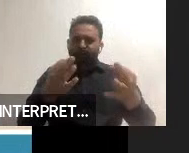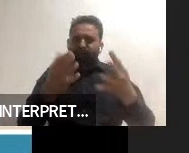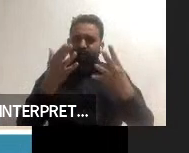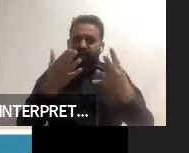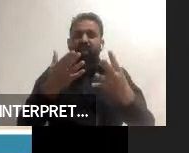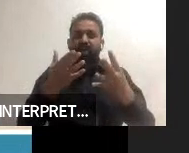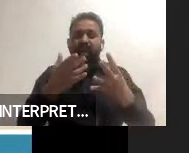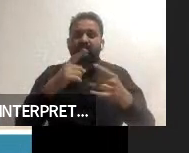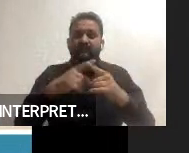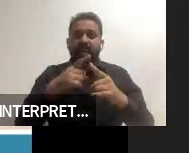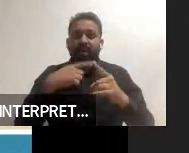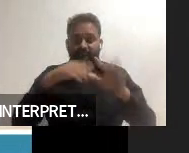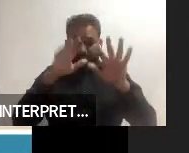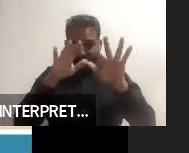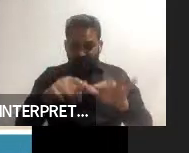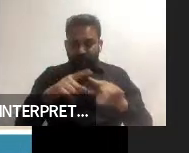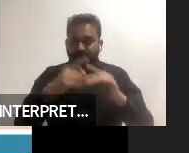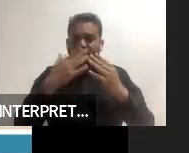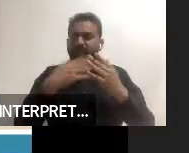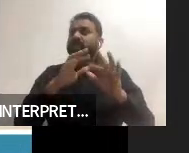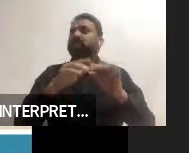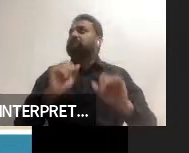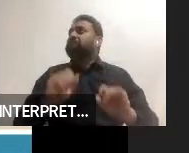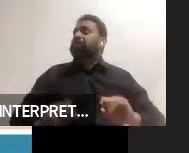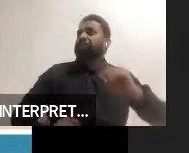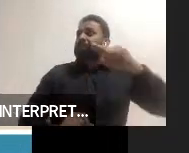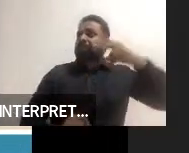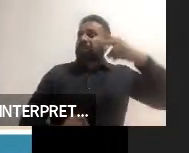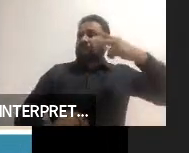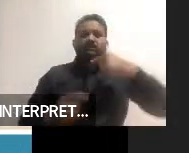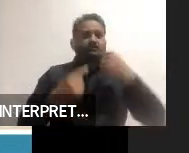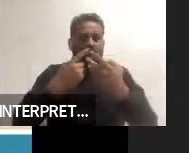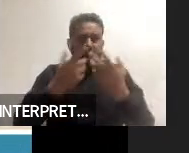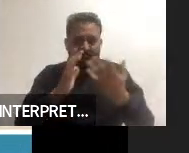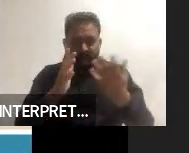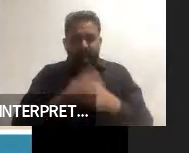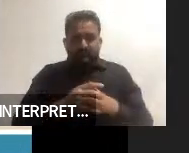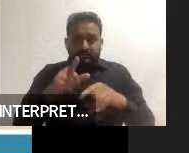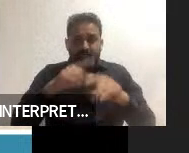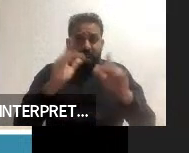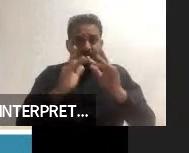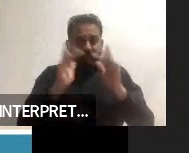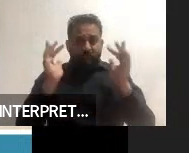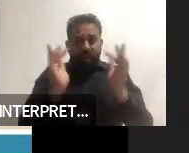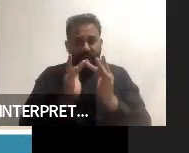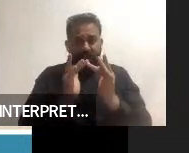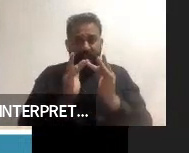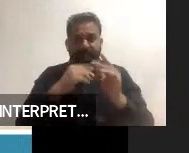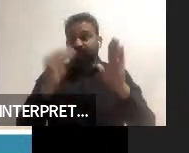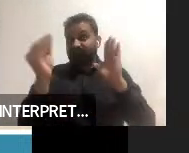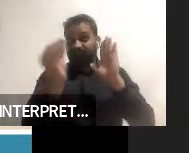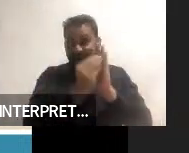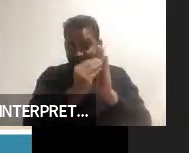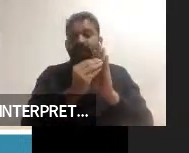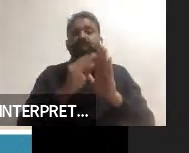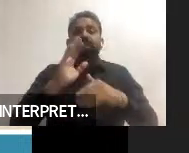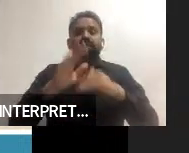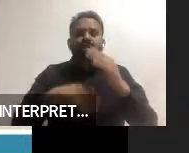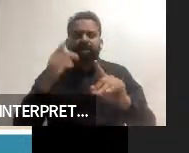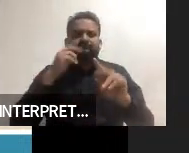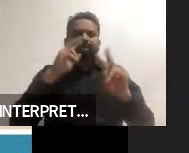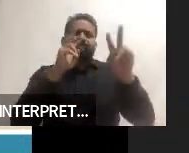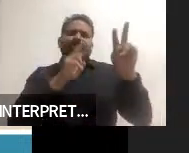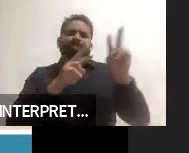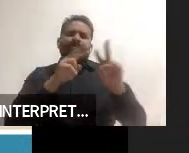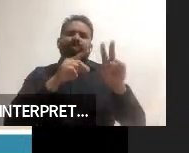this memoranda very high so that it will go to the website and people will see. How can we ignore? How can we say